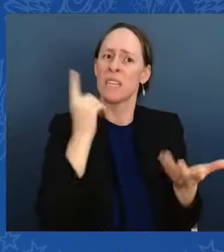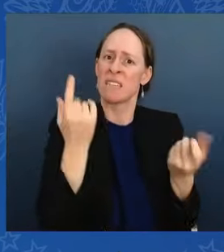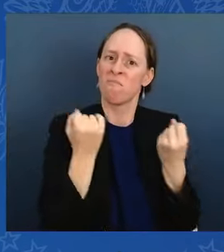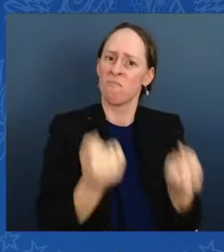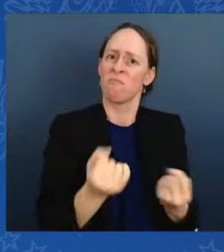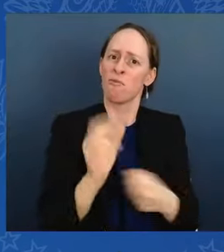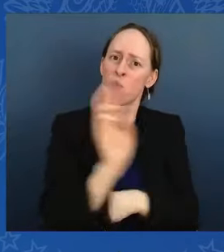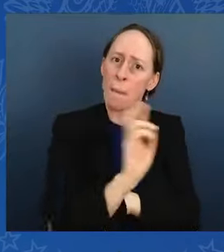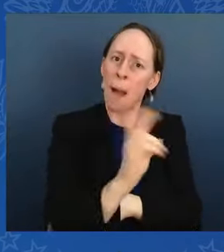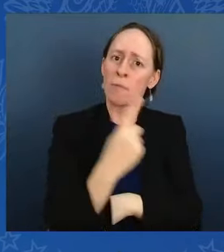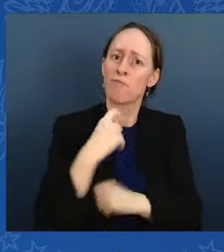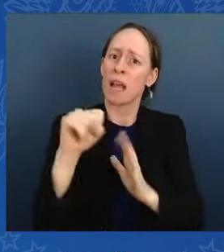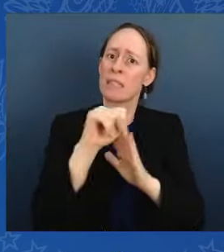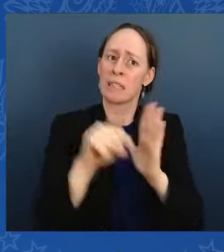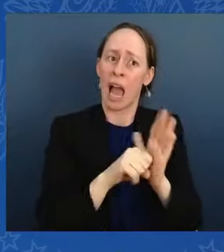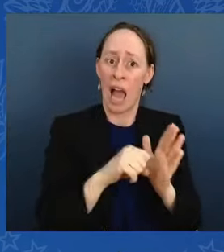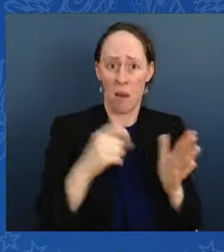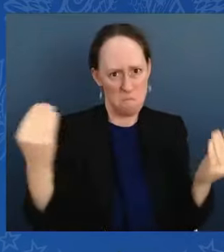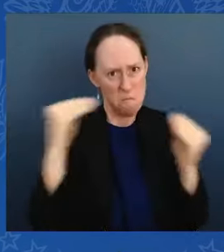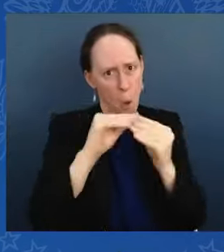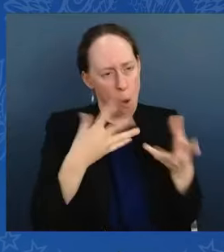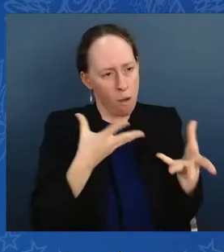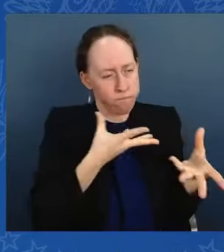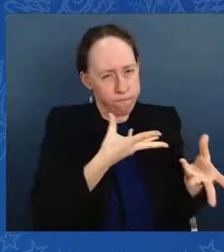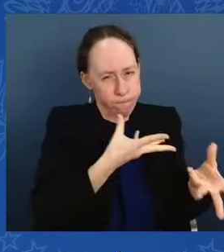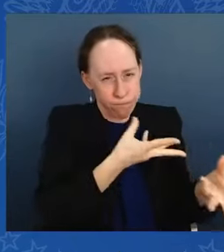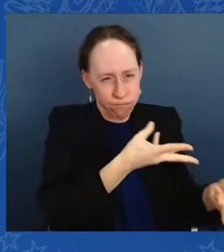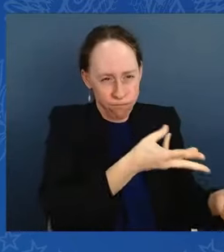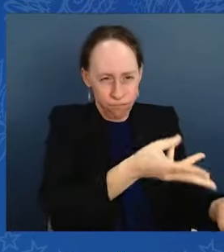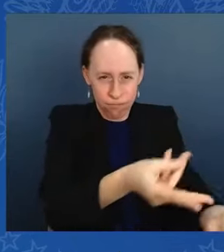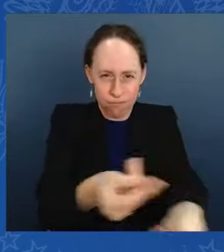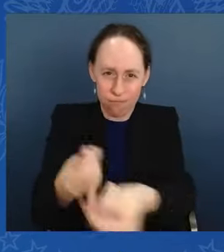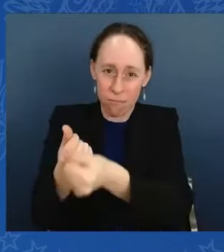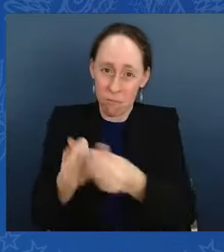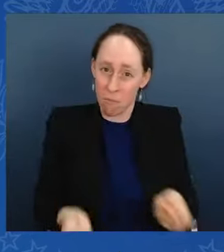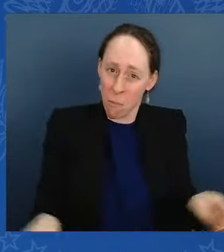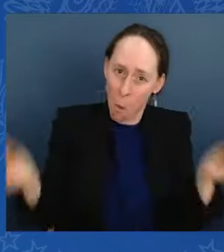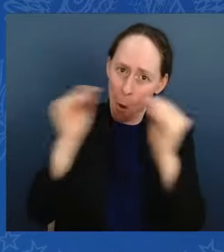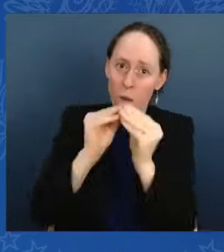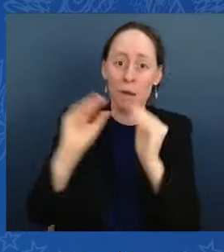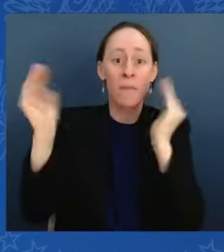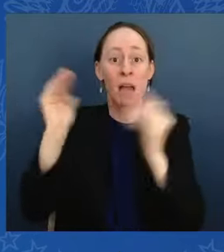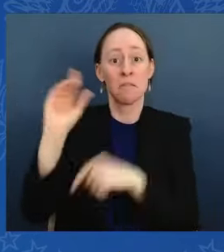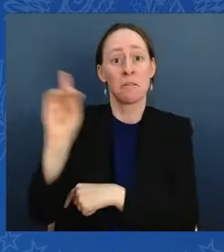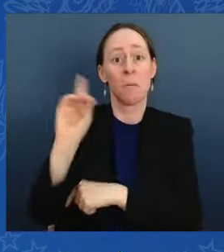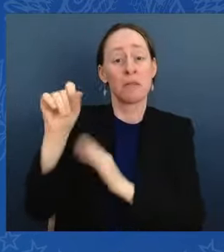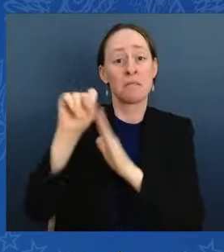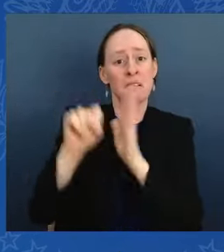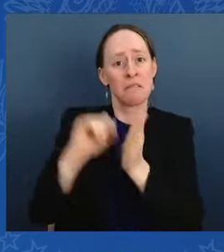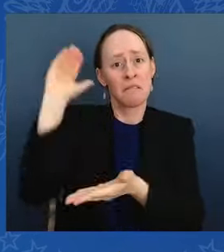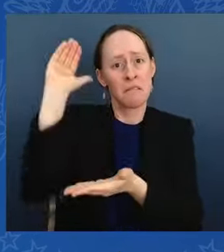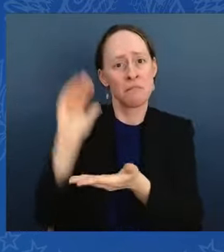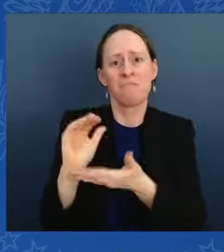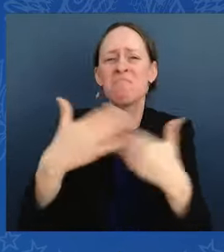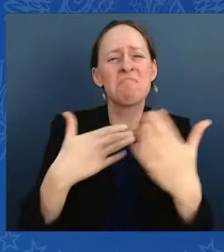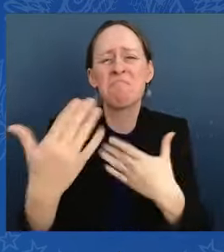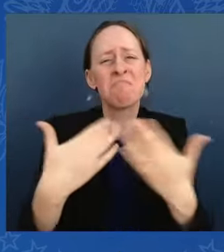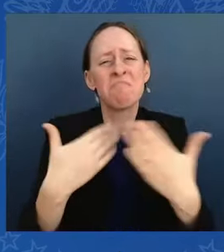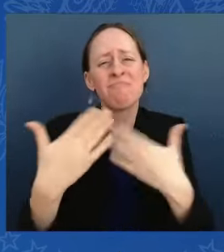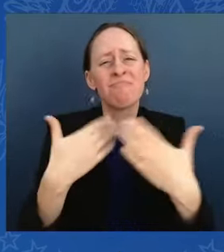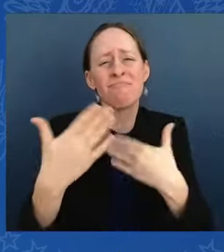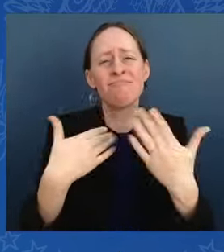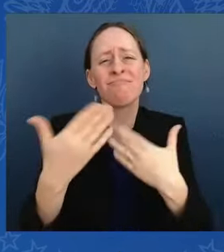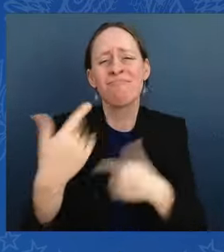red states than in blue states. More in red states than blue states. As I said, it didn't matter where it was or who needed